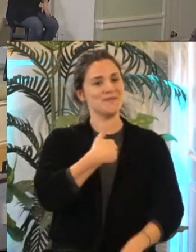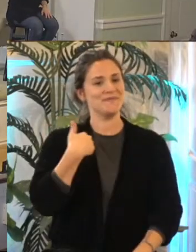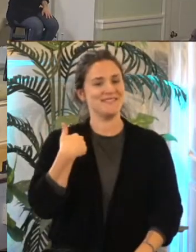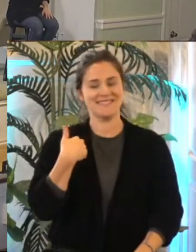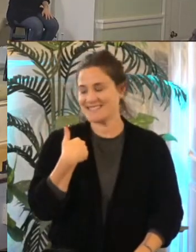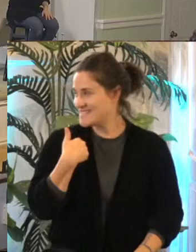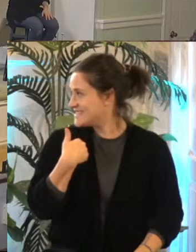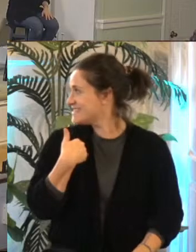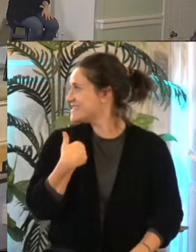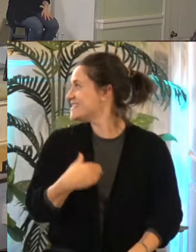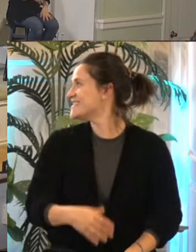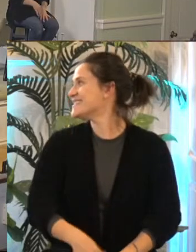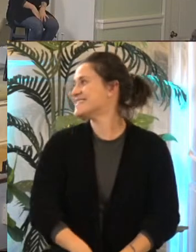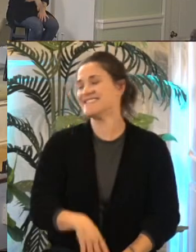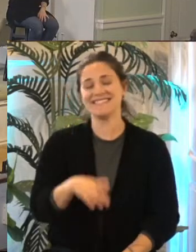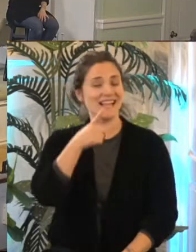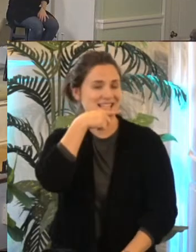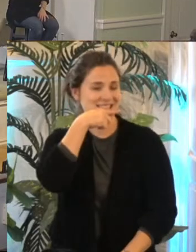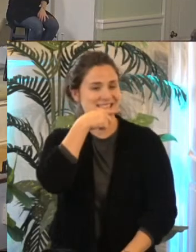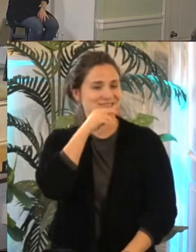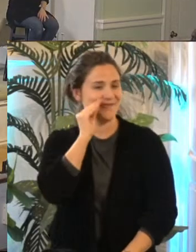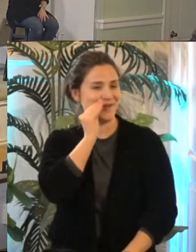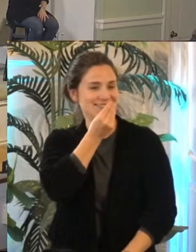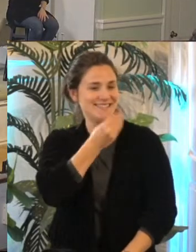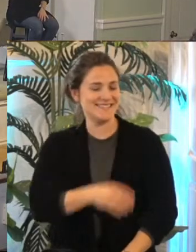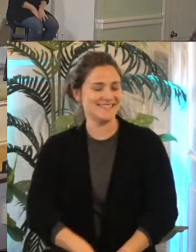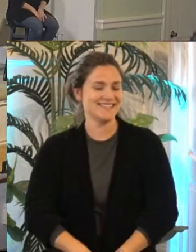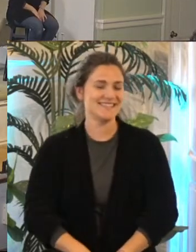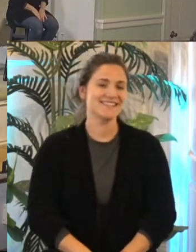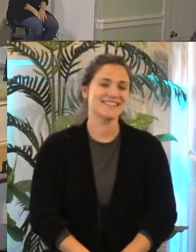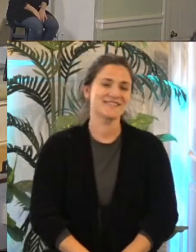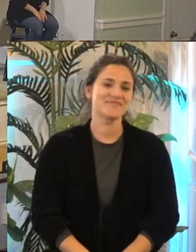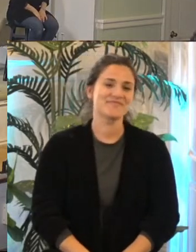we're going to give you another one.